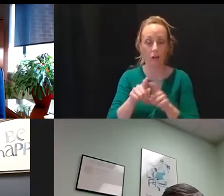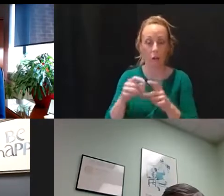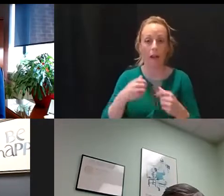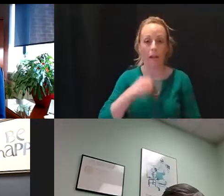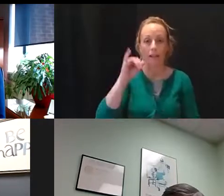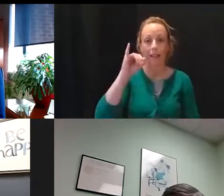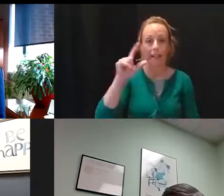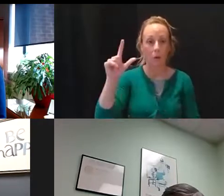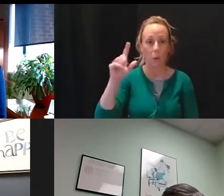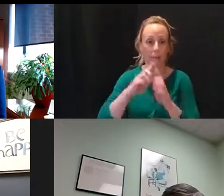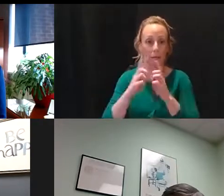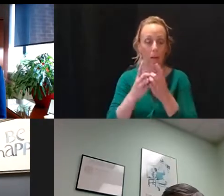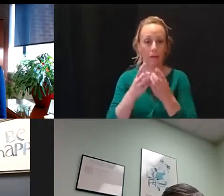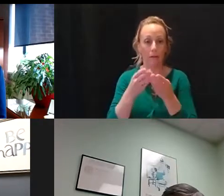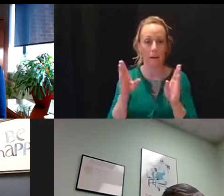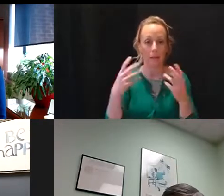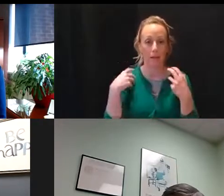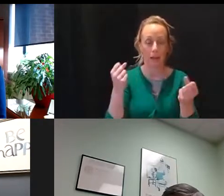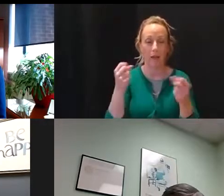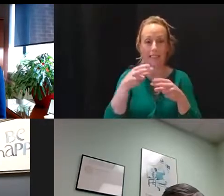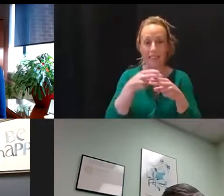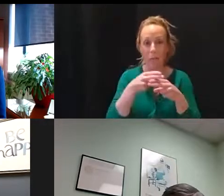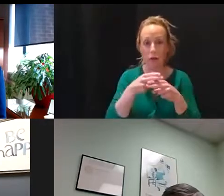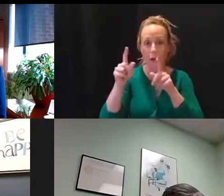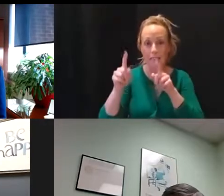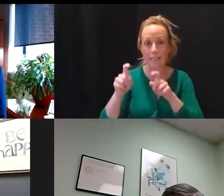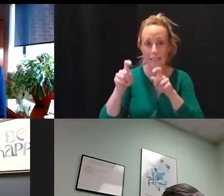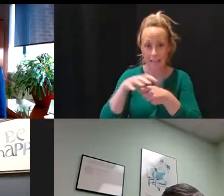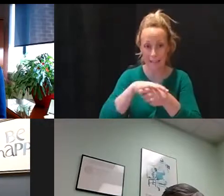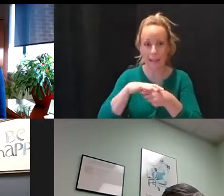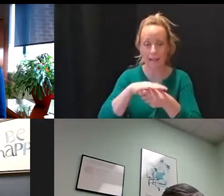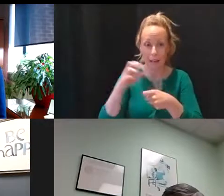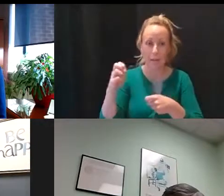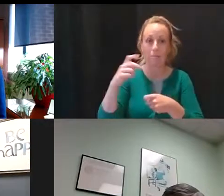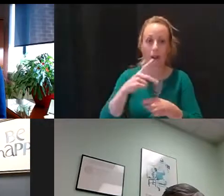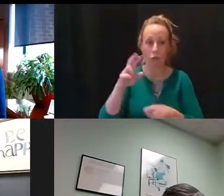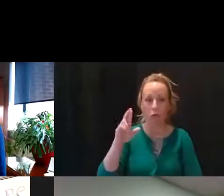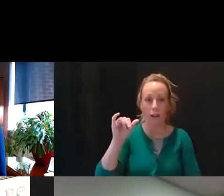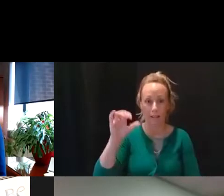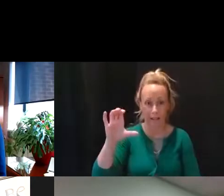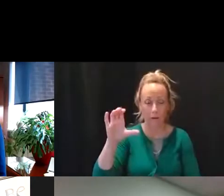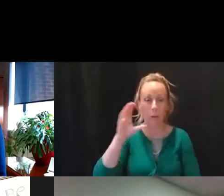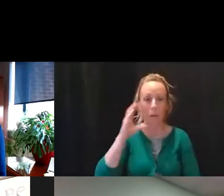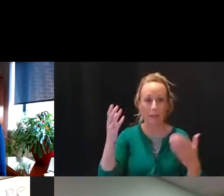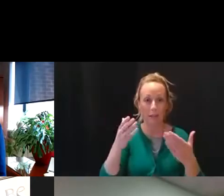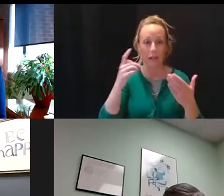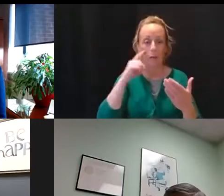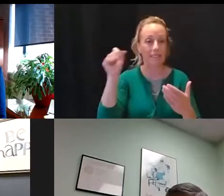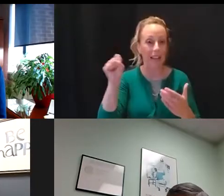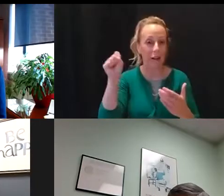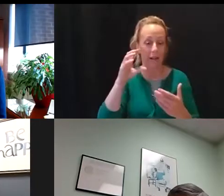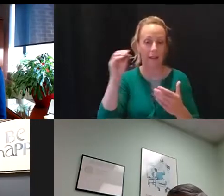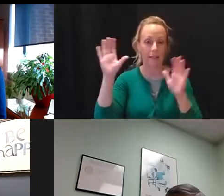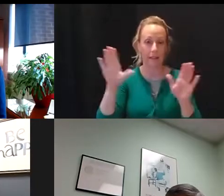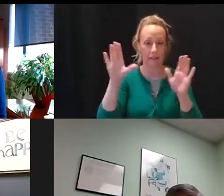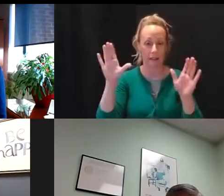of Public Health temporary test site returning to Rock Island County. It will be here for Saturday and Sunday,